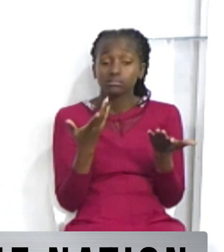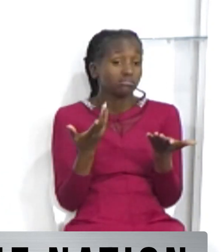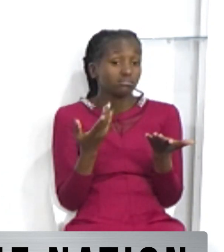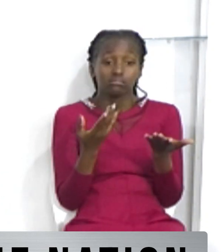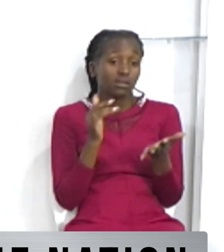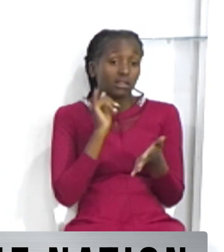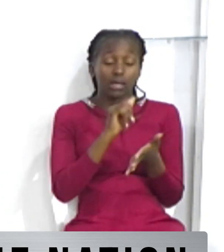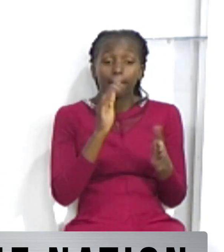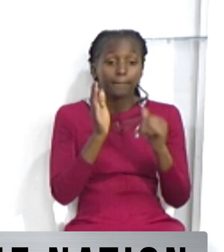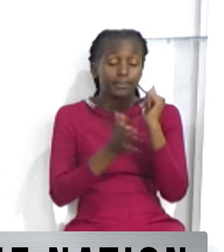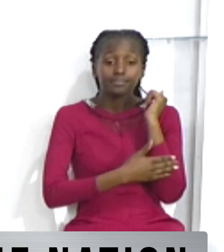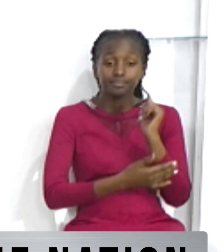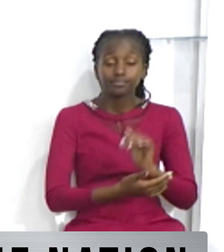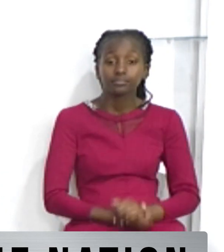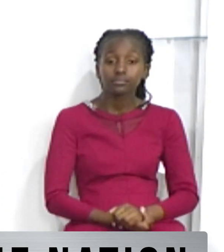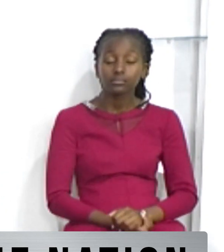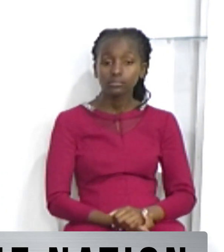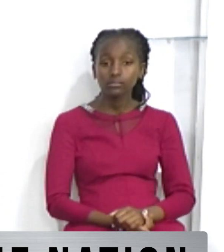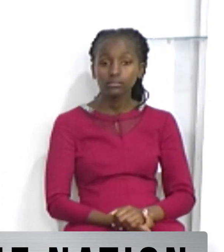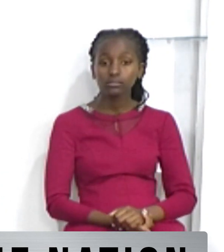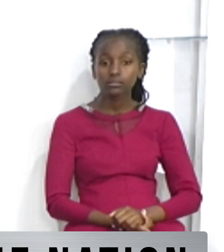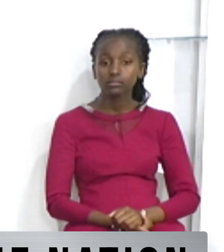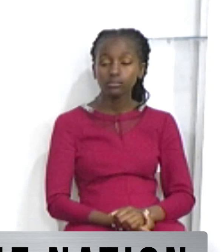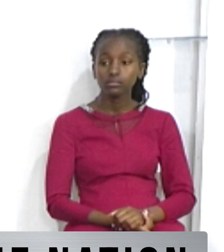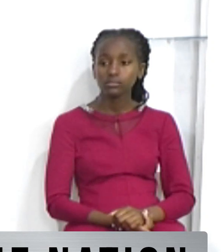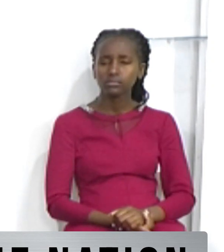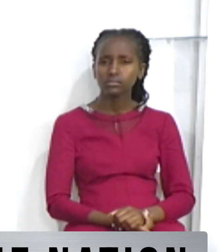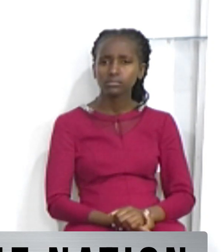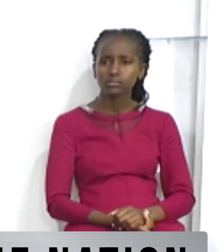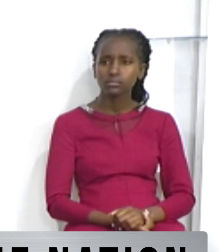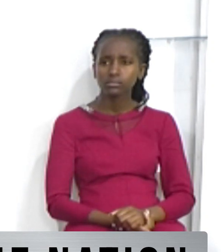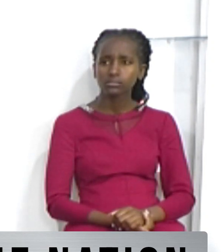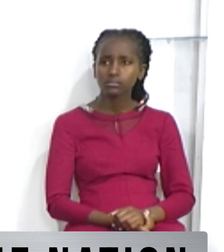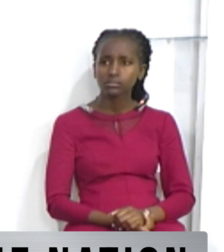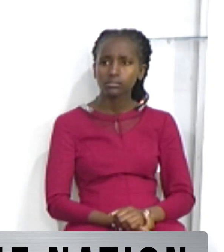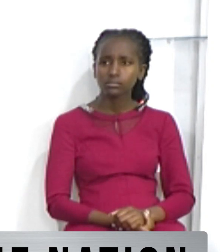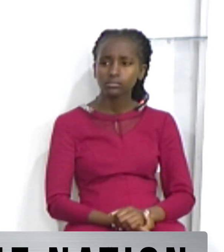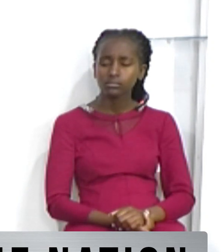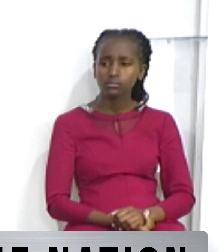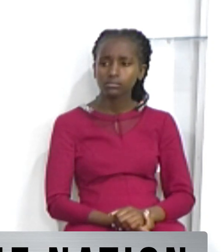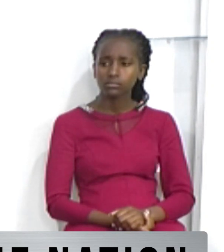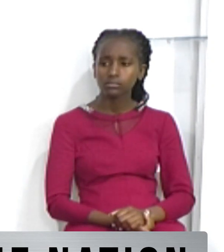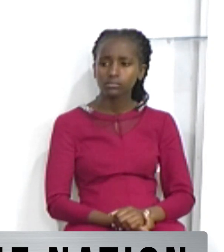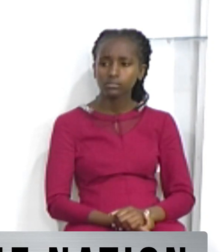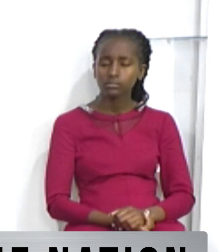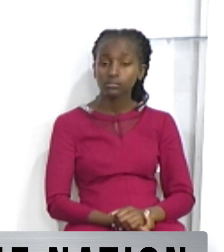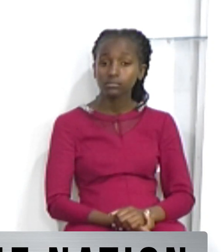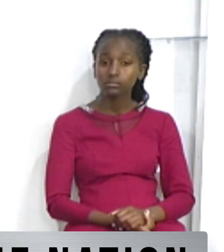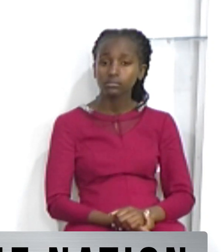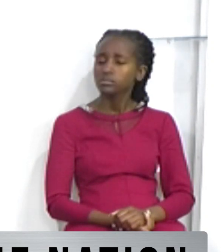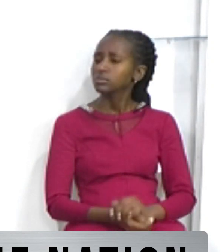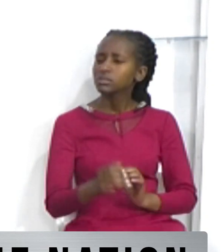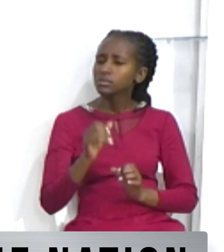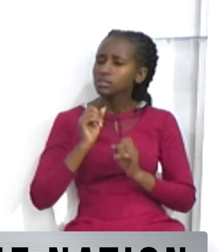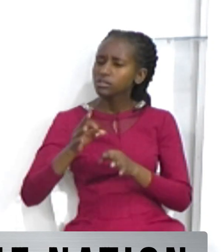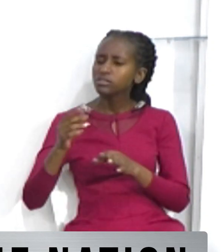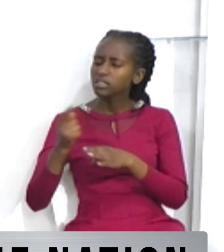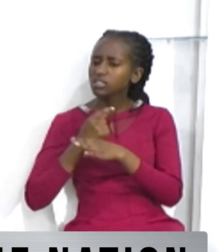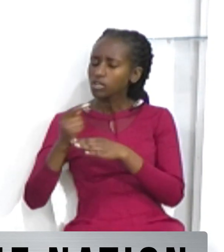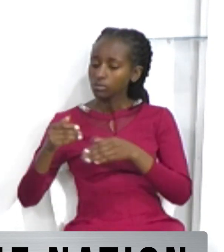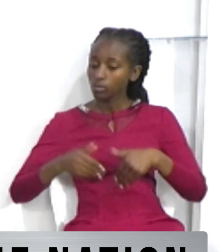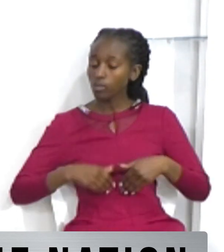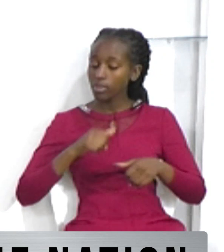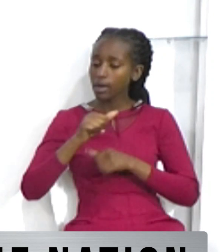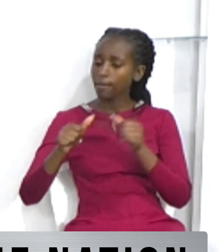label? You know, training the youth on productivity? Is that civic education? You